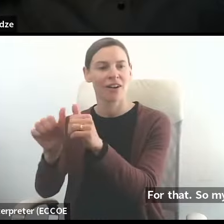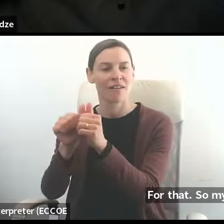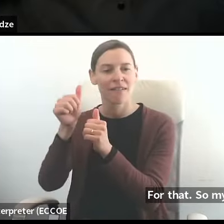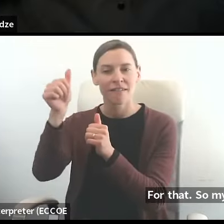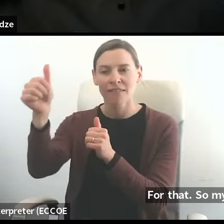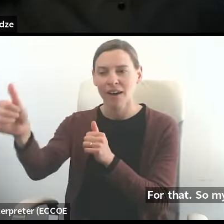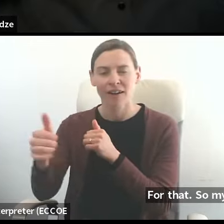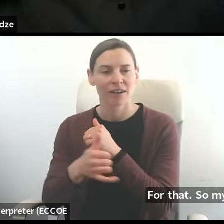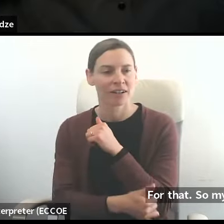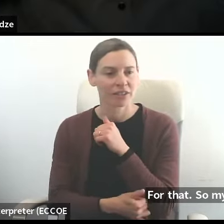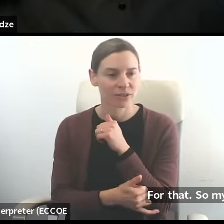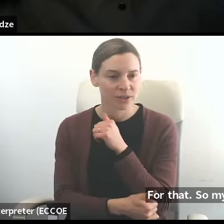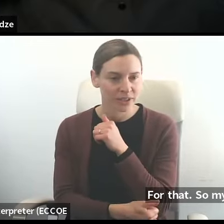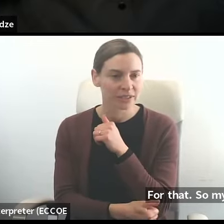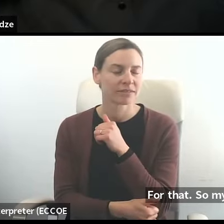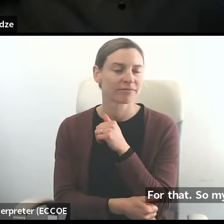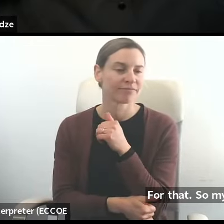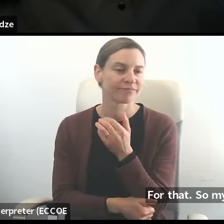are like